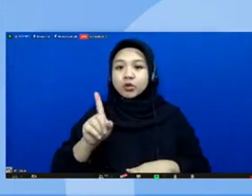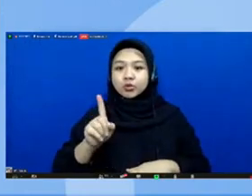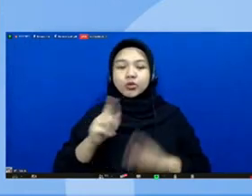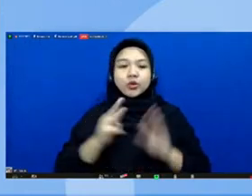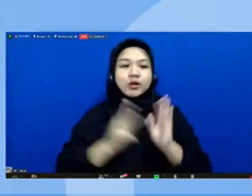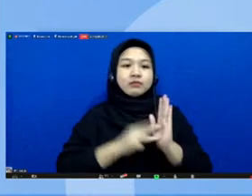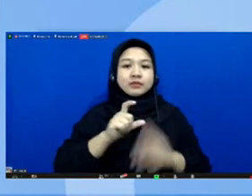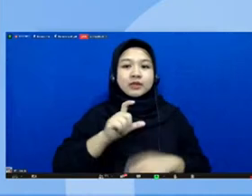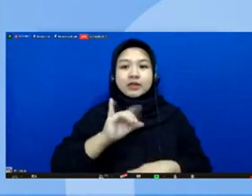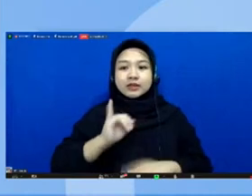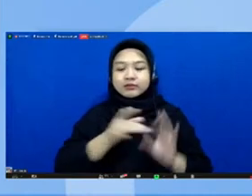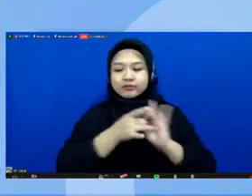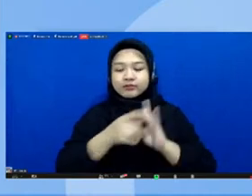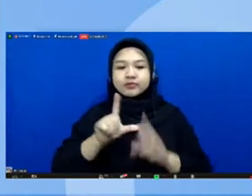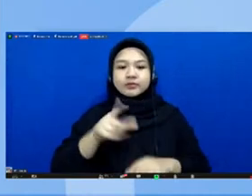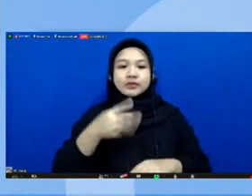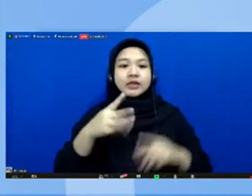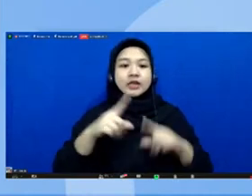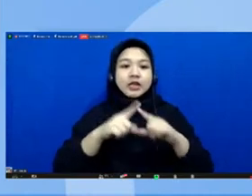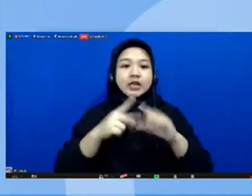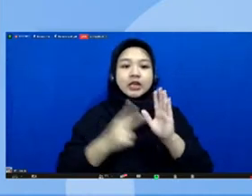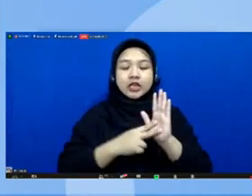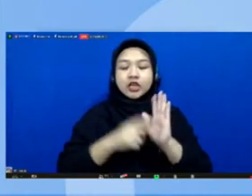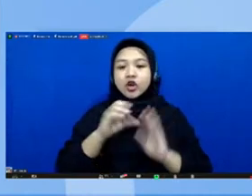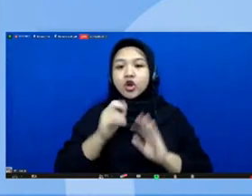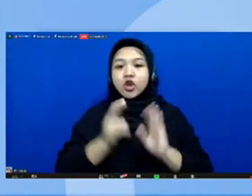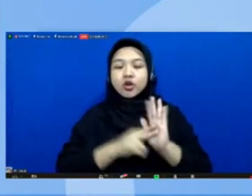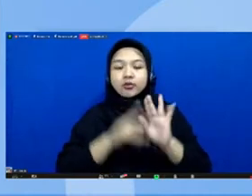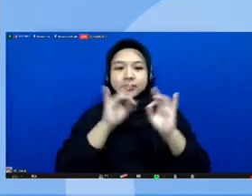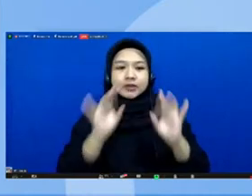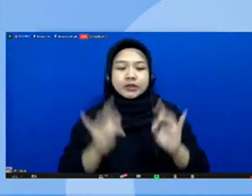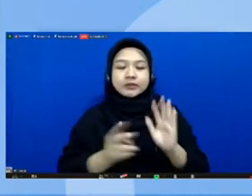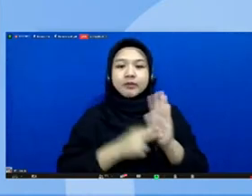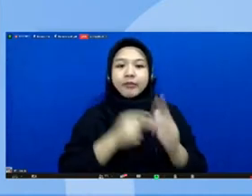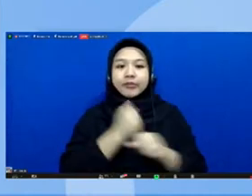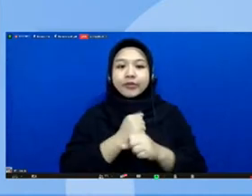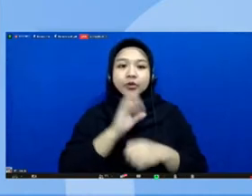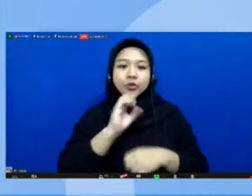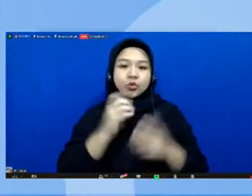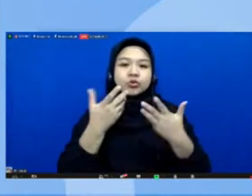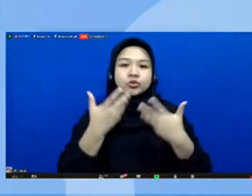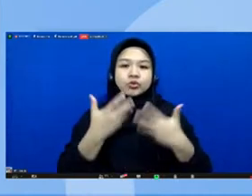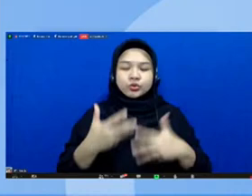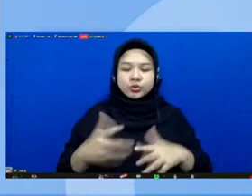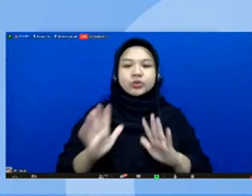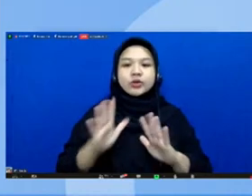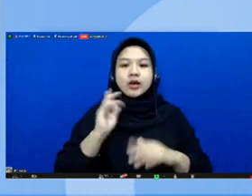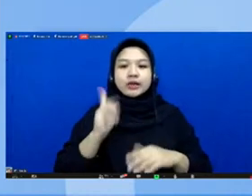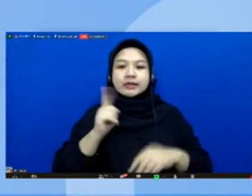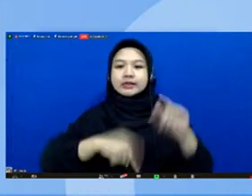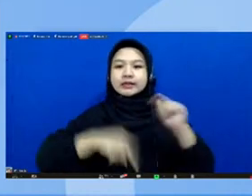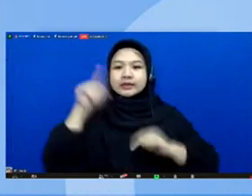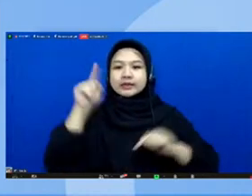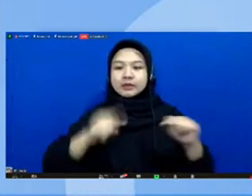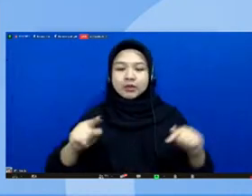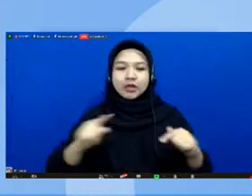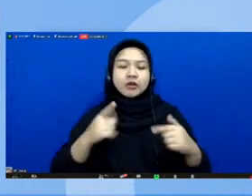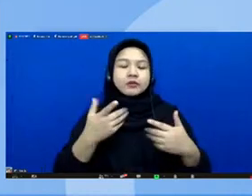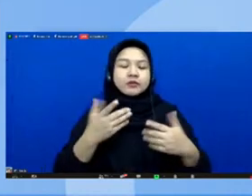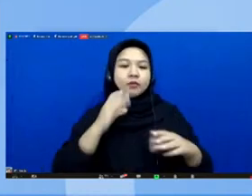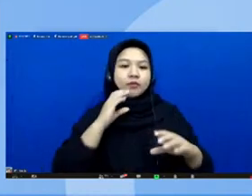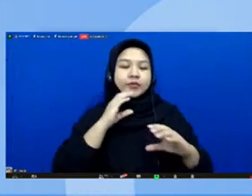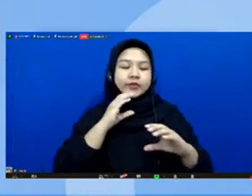NGOs, local CSOs, and others navigate the dynamics of the COVID-19 risk communication